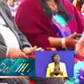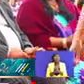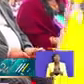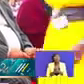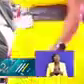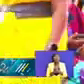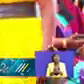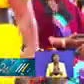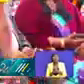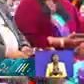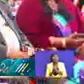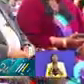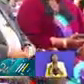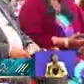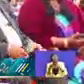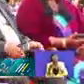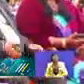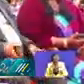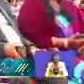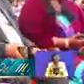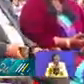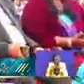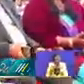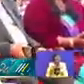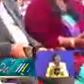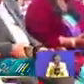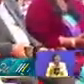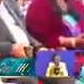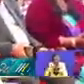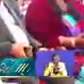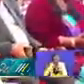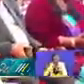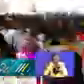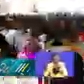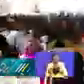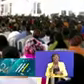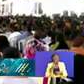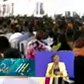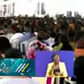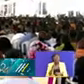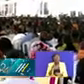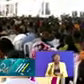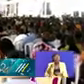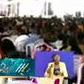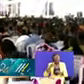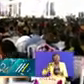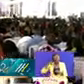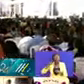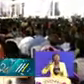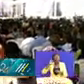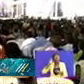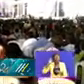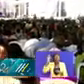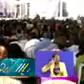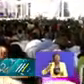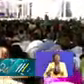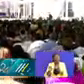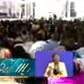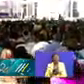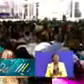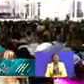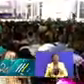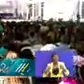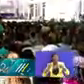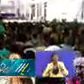amen so anytime you see progress there must be a Priestly good that is connected to the